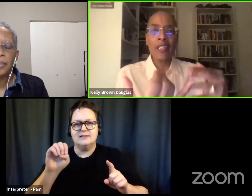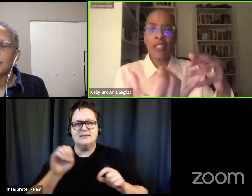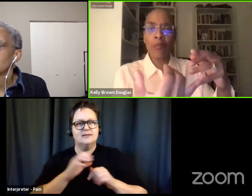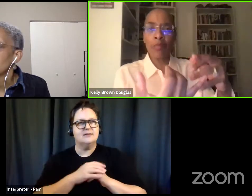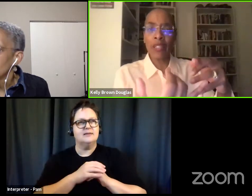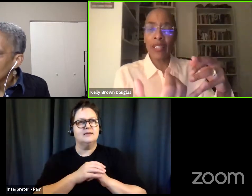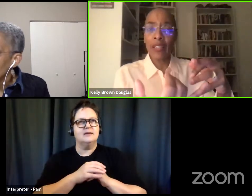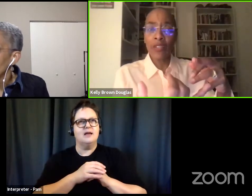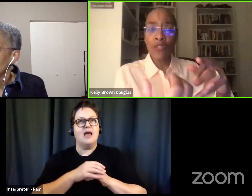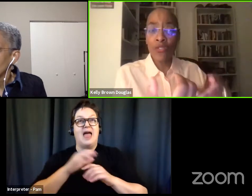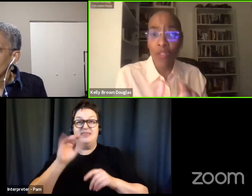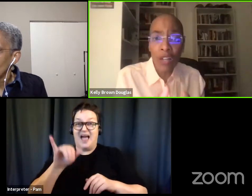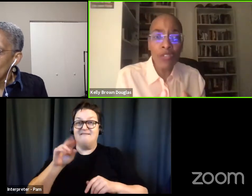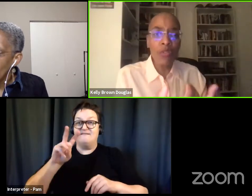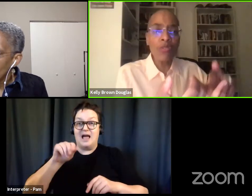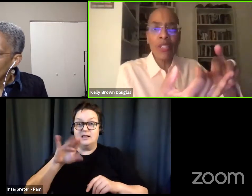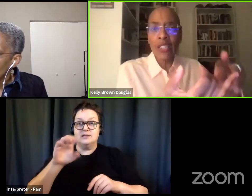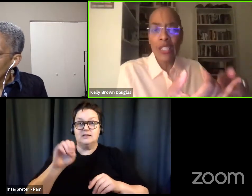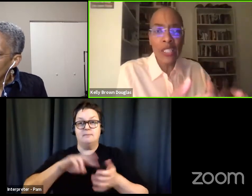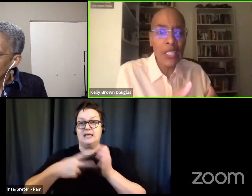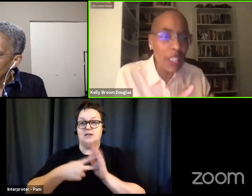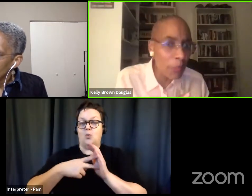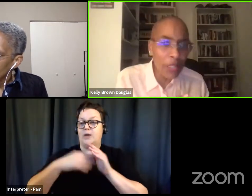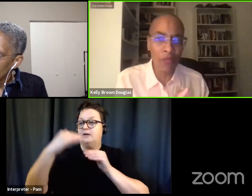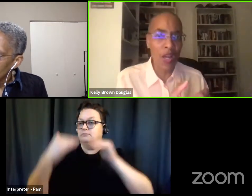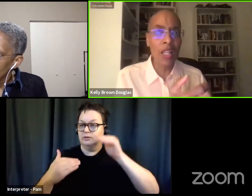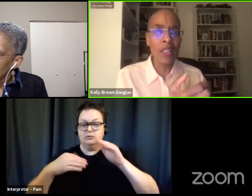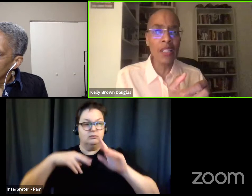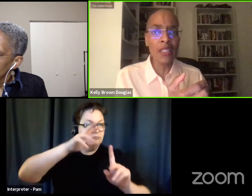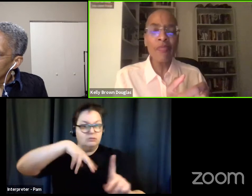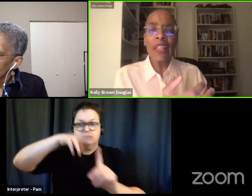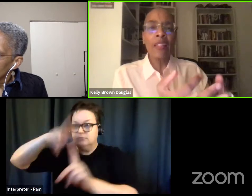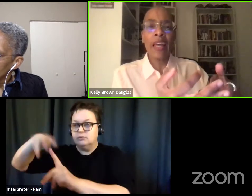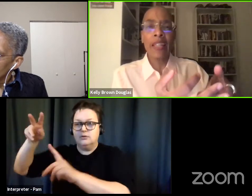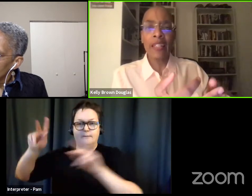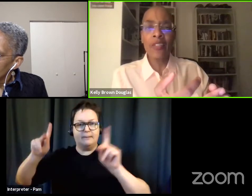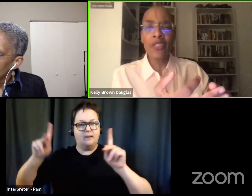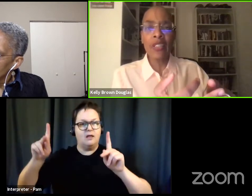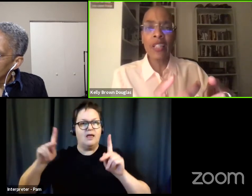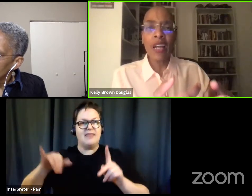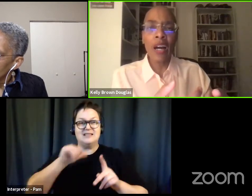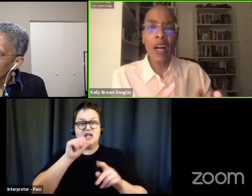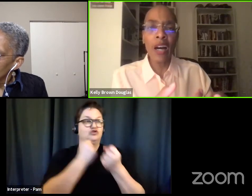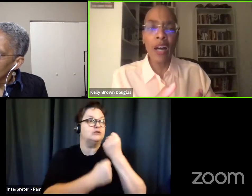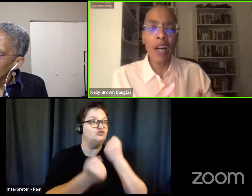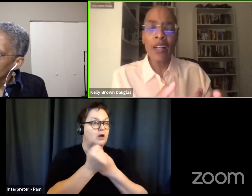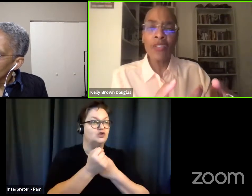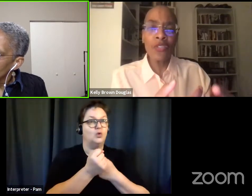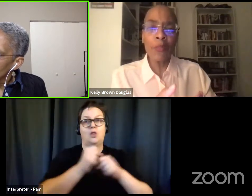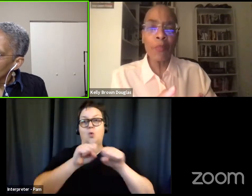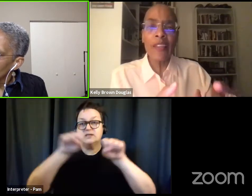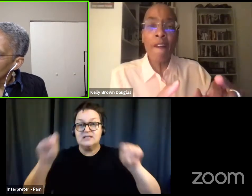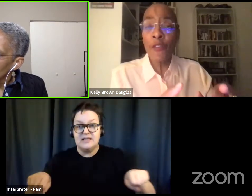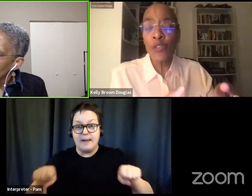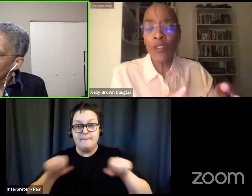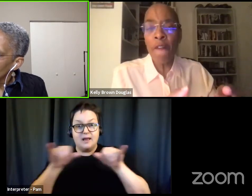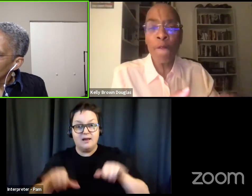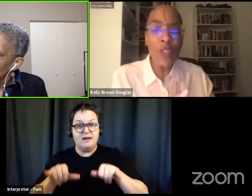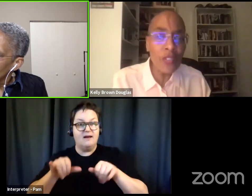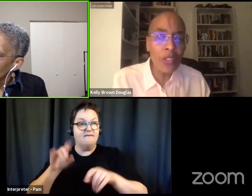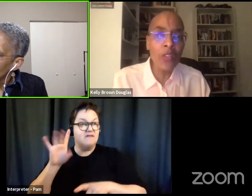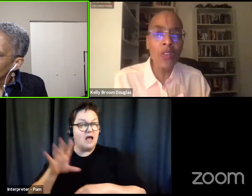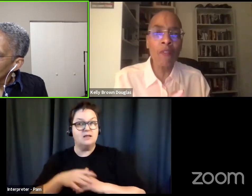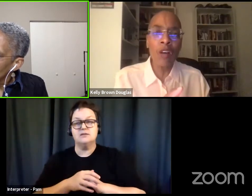mm-hmm. isn't simply mm-hmm. structural and systemic violence. That isn't simply sort